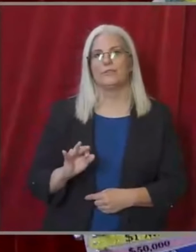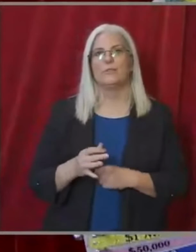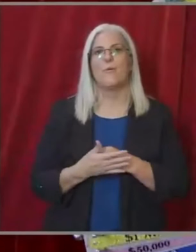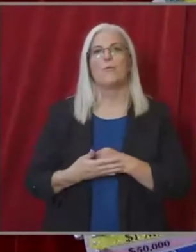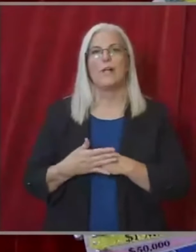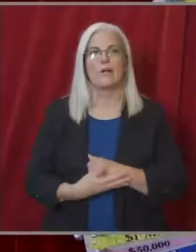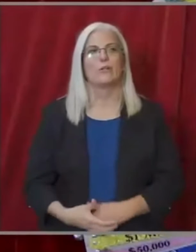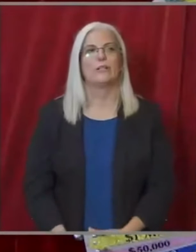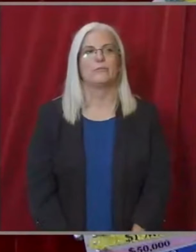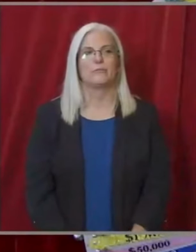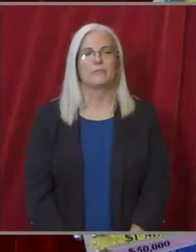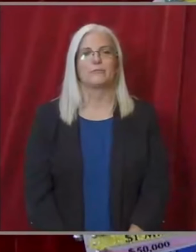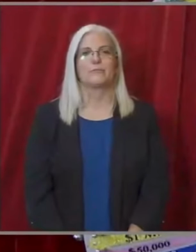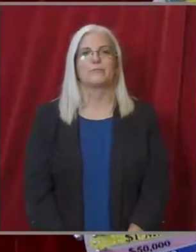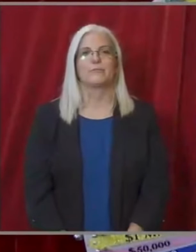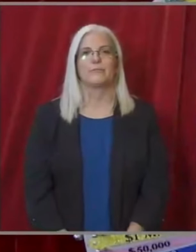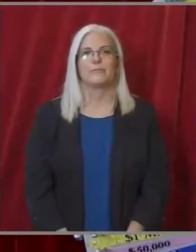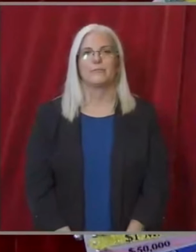Yeah. That's right.